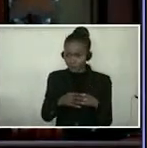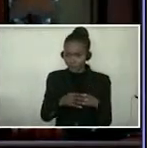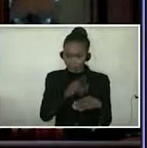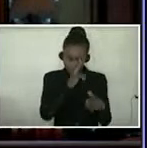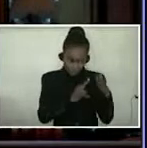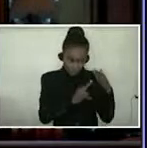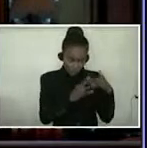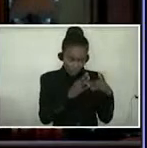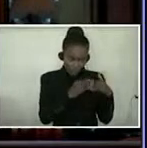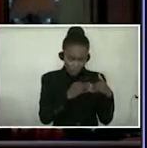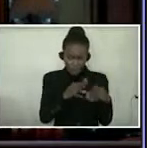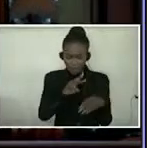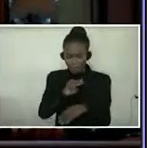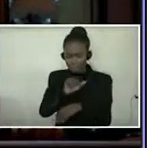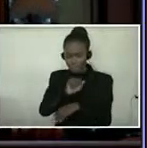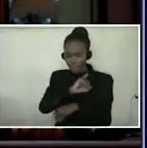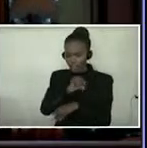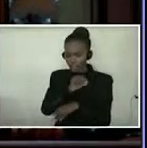sonia